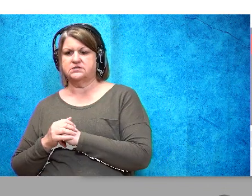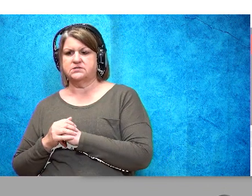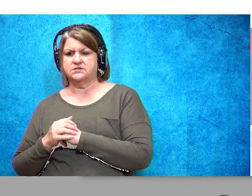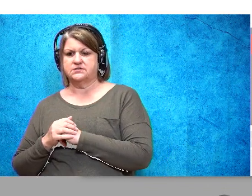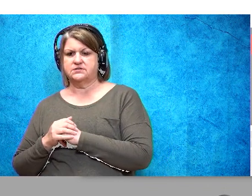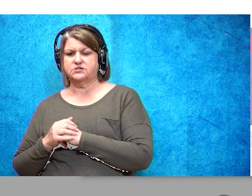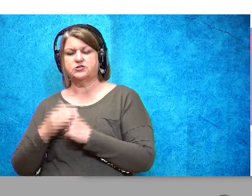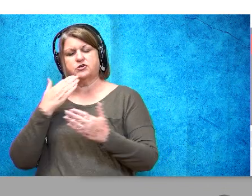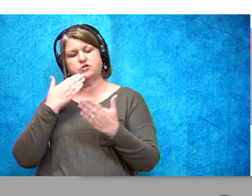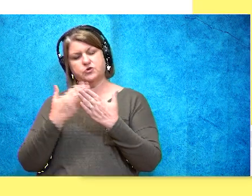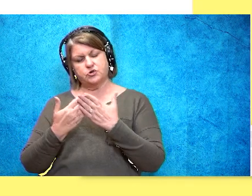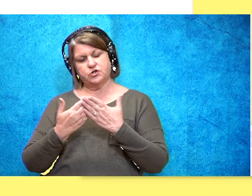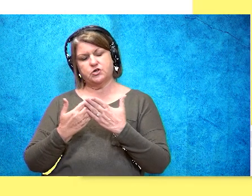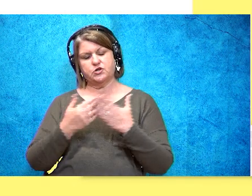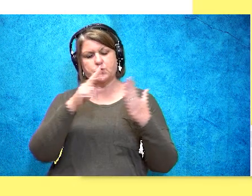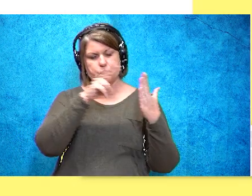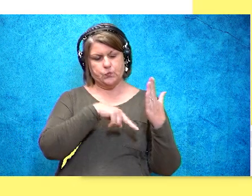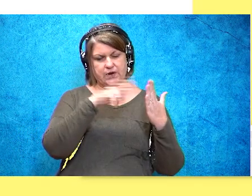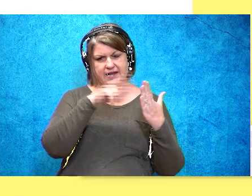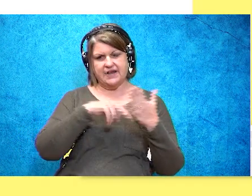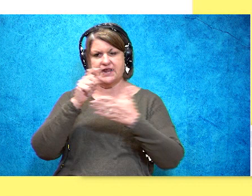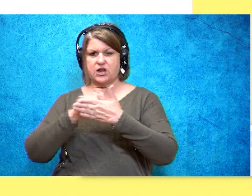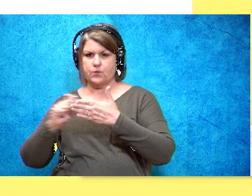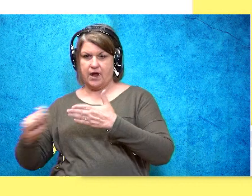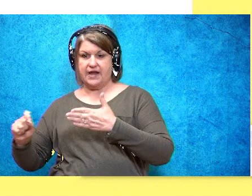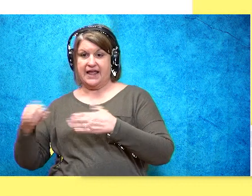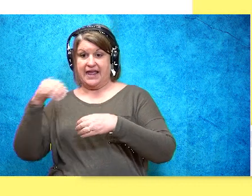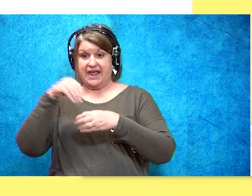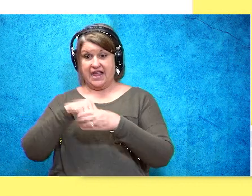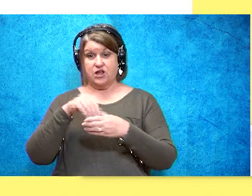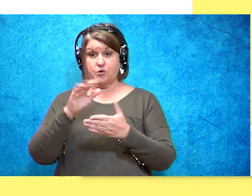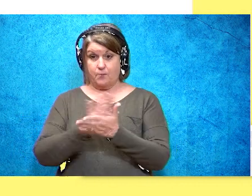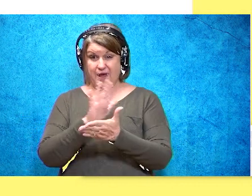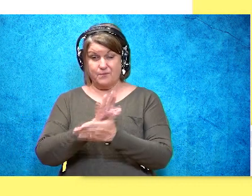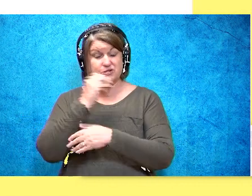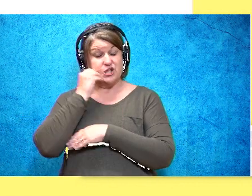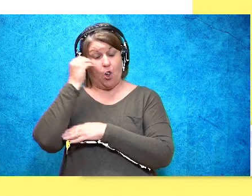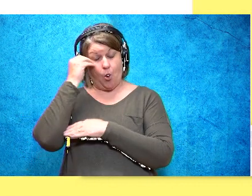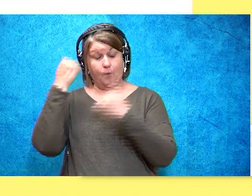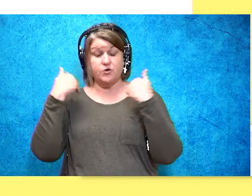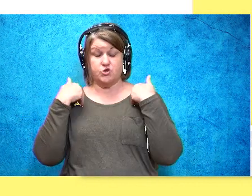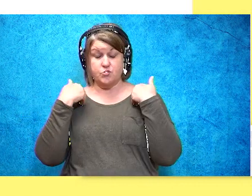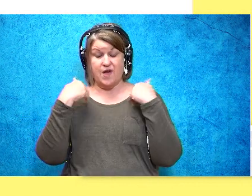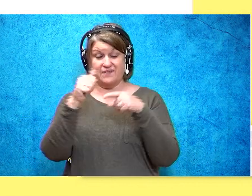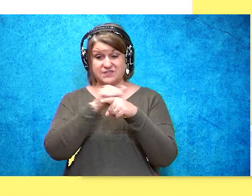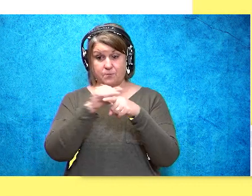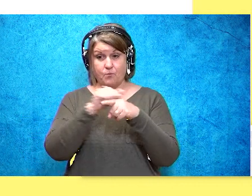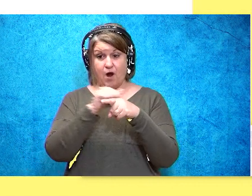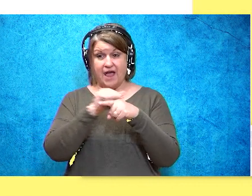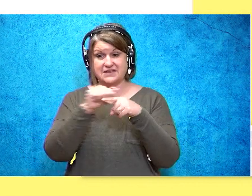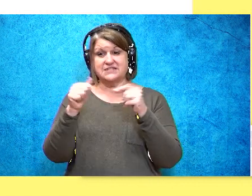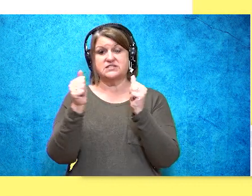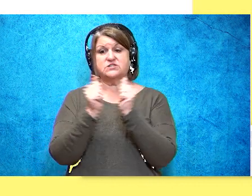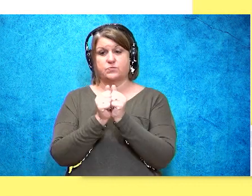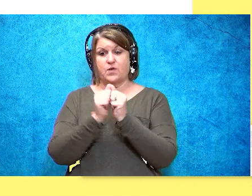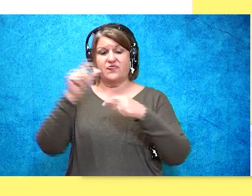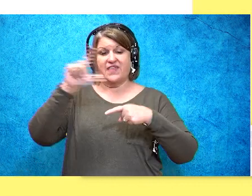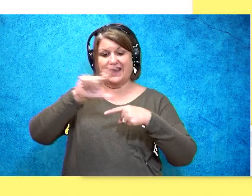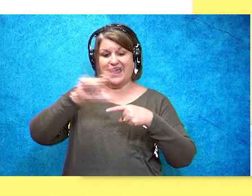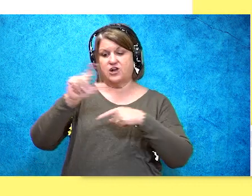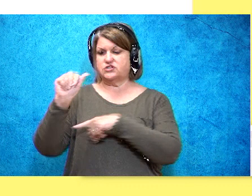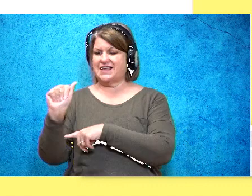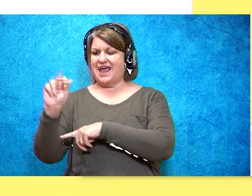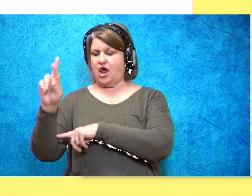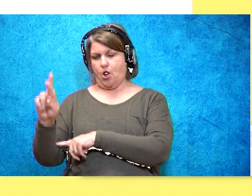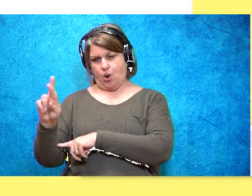AR, boys and girls. Now, in your packet, you have some practice with AR. You're going to do just what we